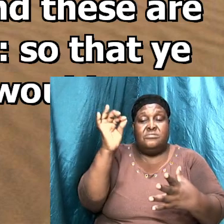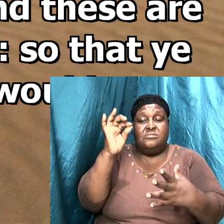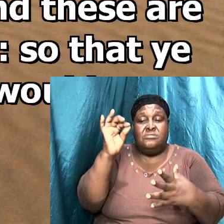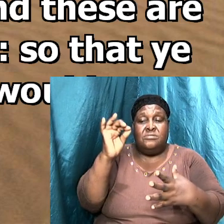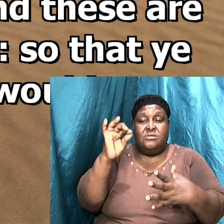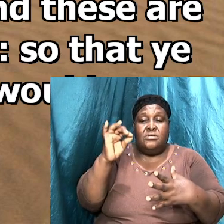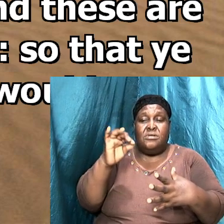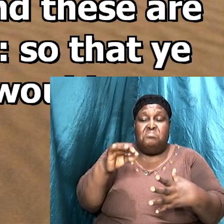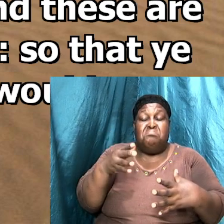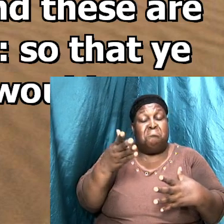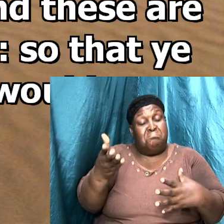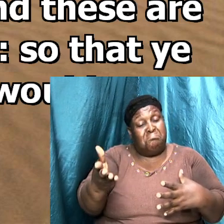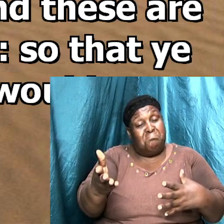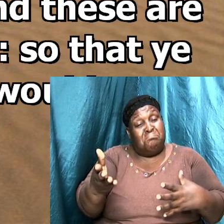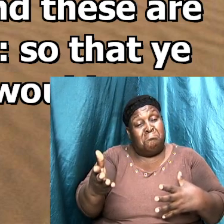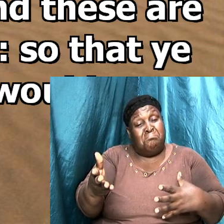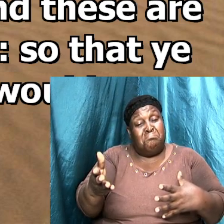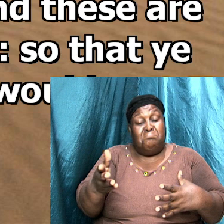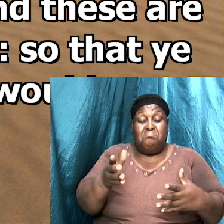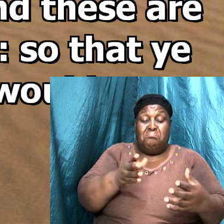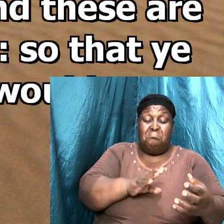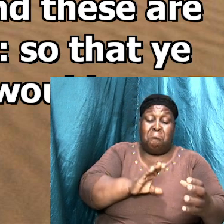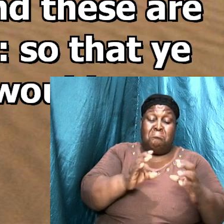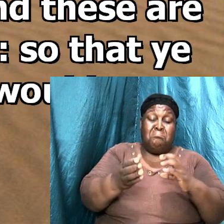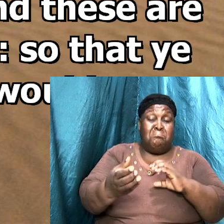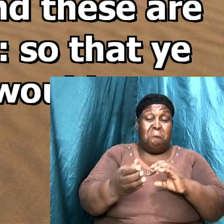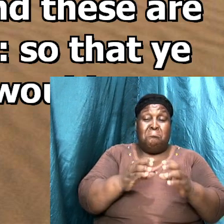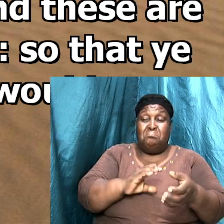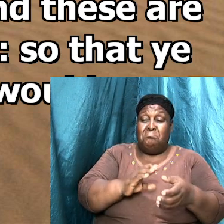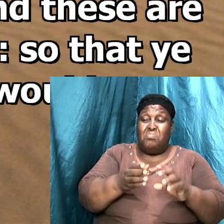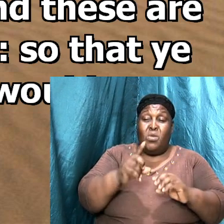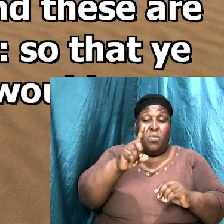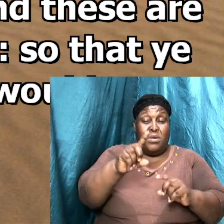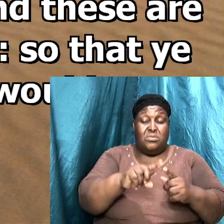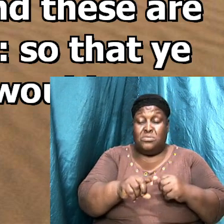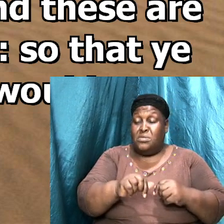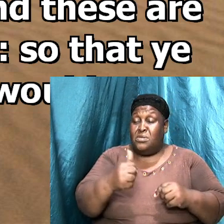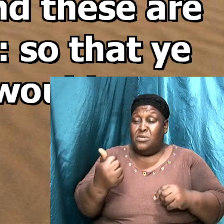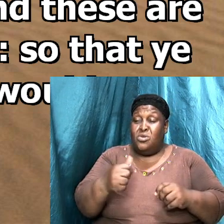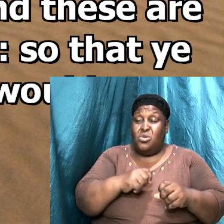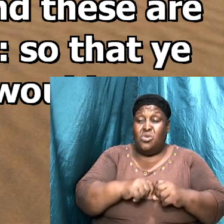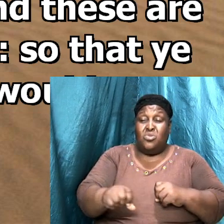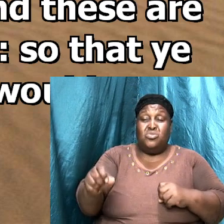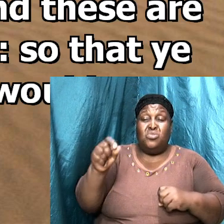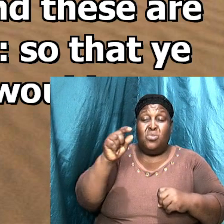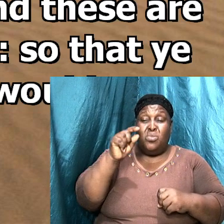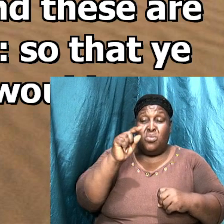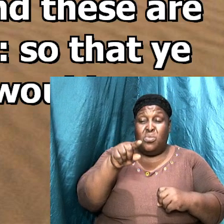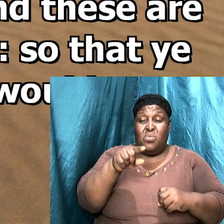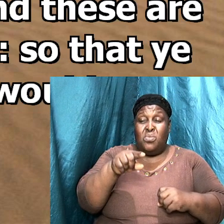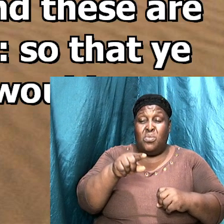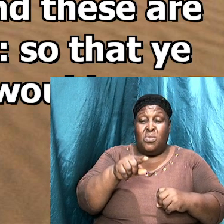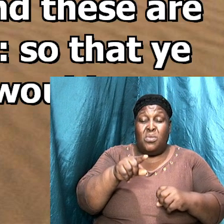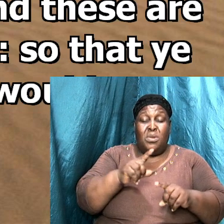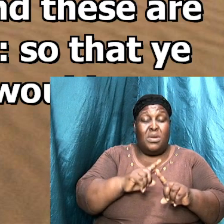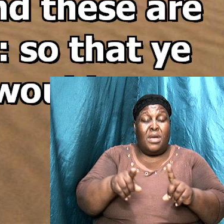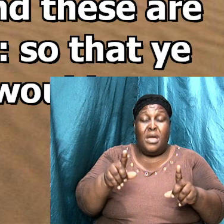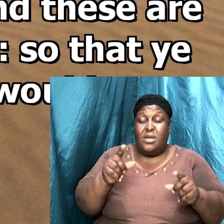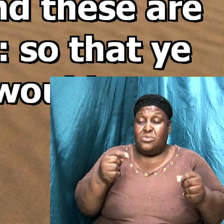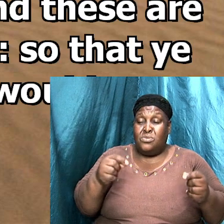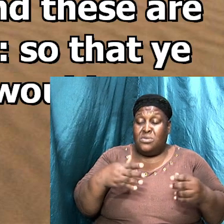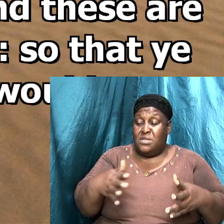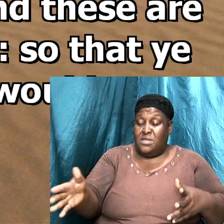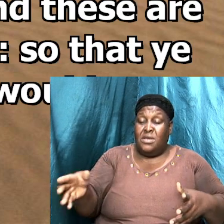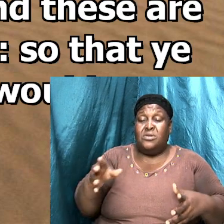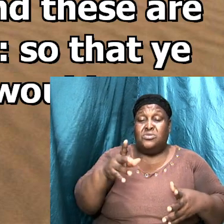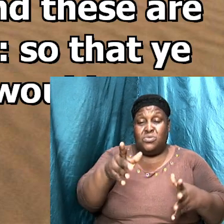and these are contrary the one to the other so that he cannot do the things he would